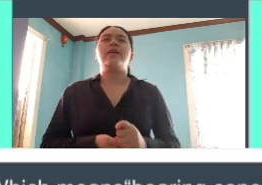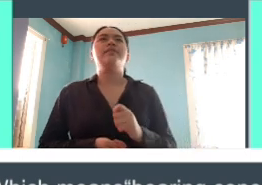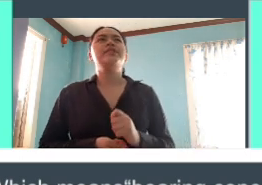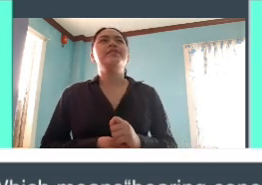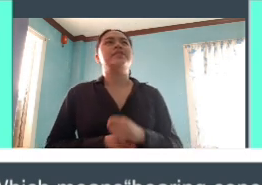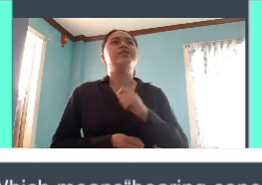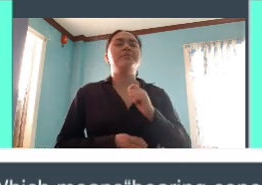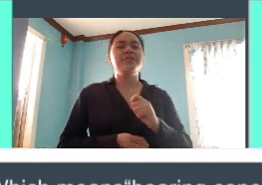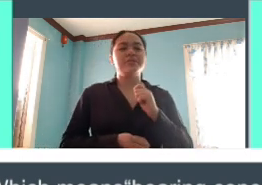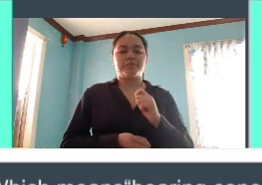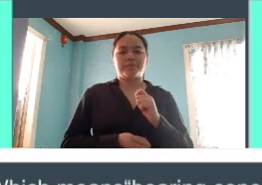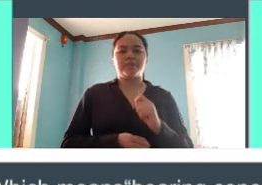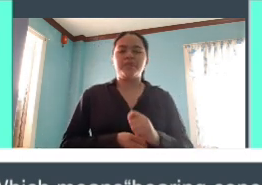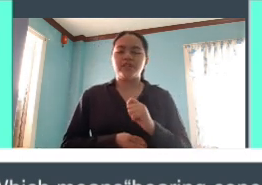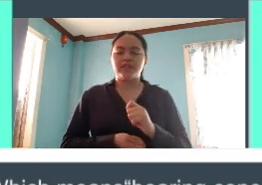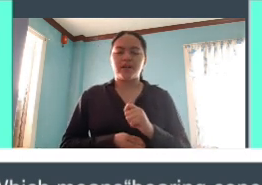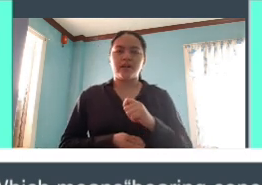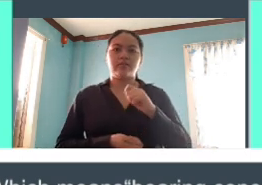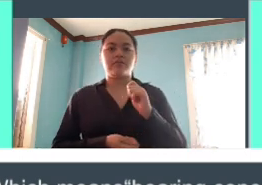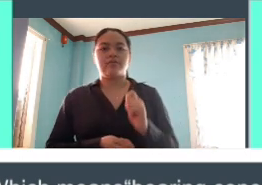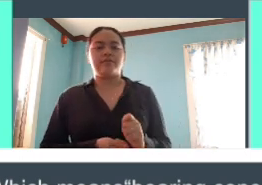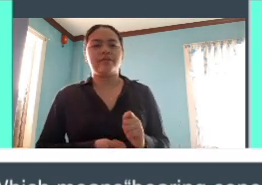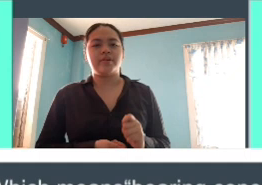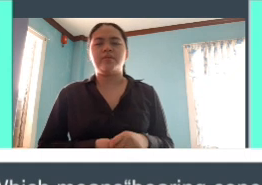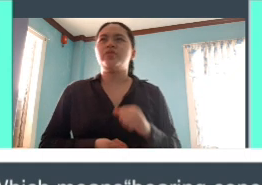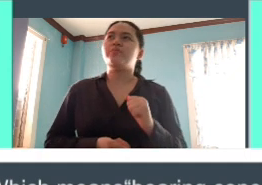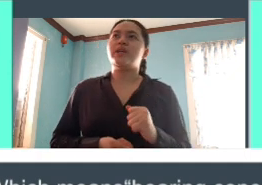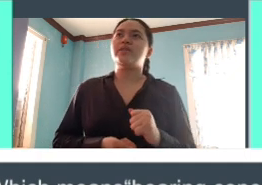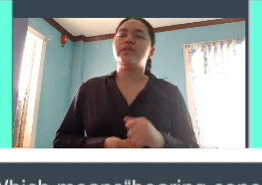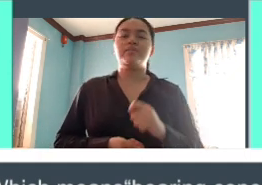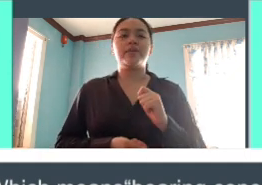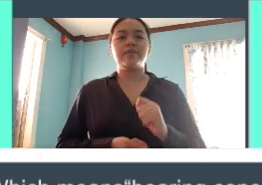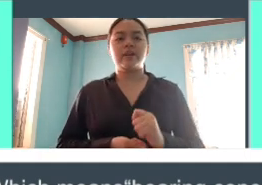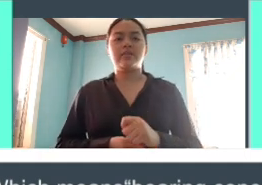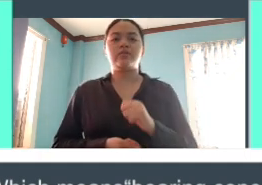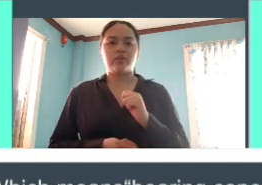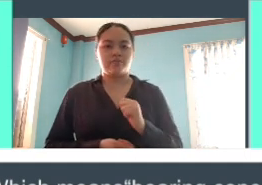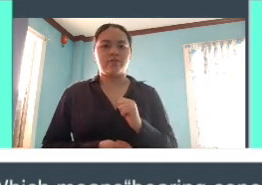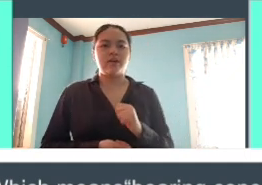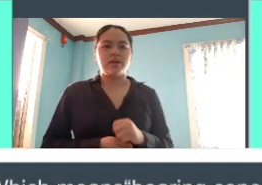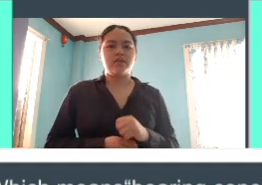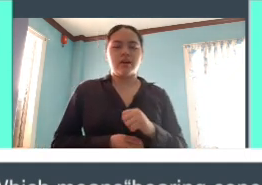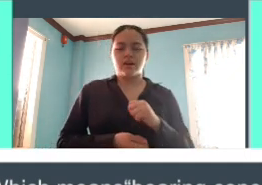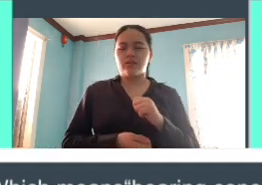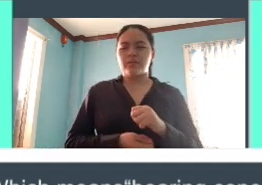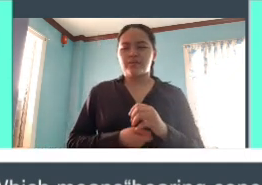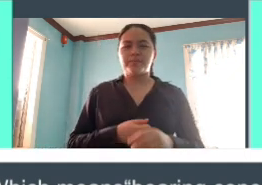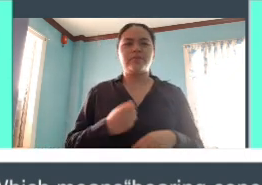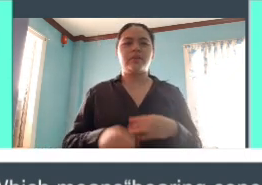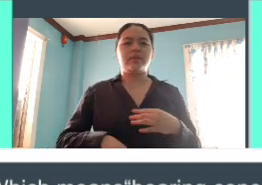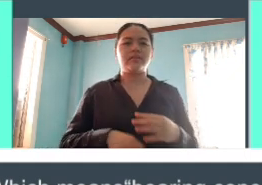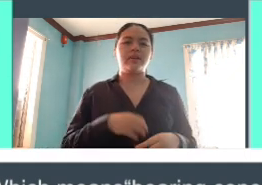Now, under the gymnosperm, which is the conifer, which means bearing cones. The